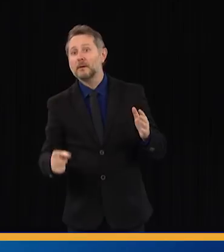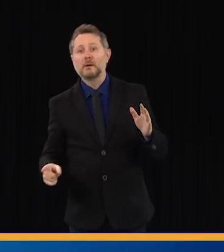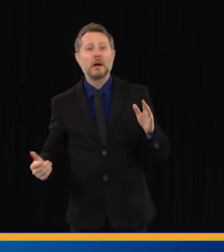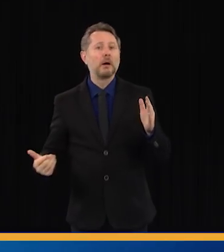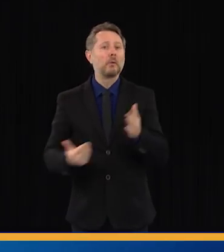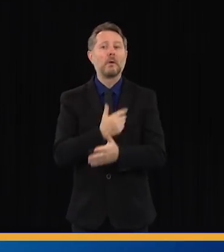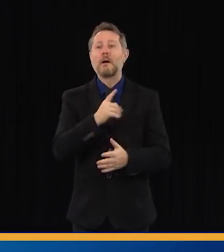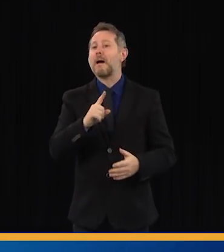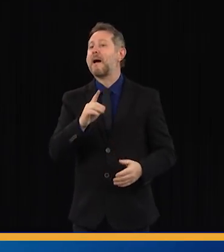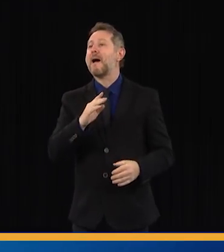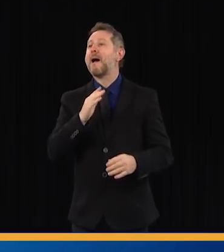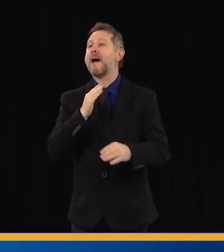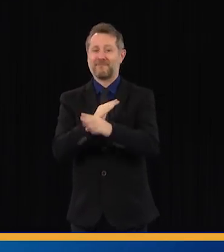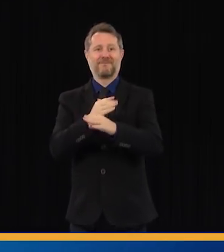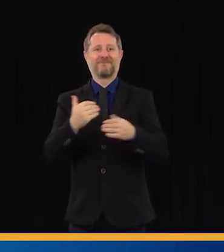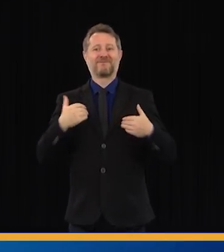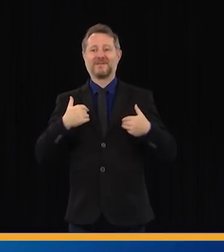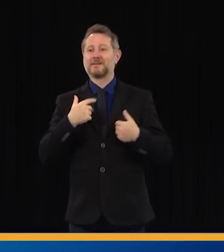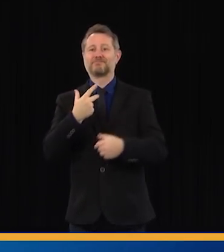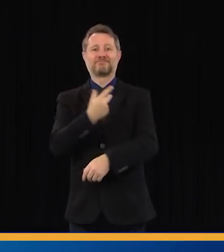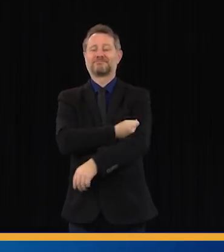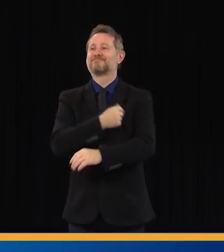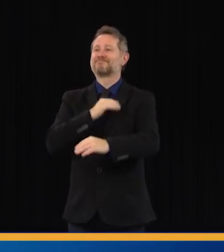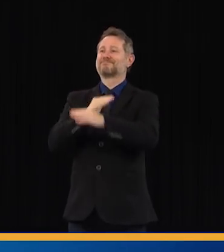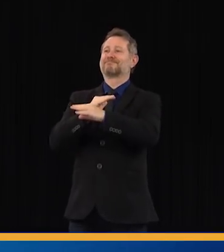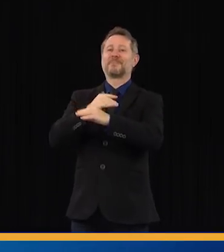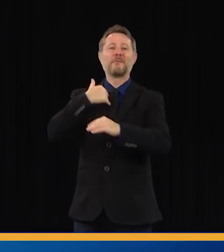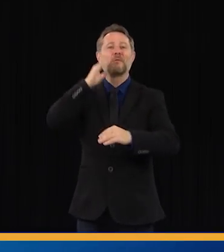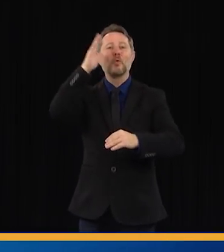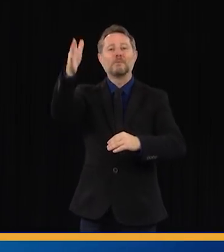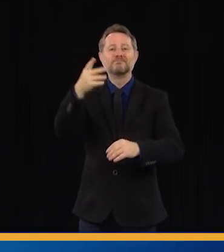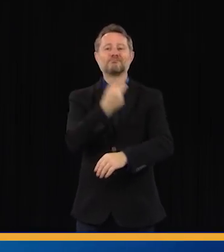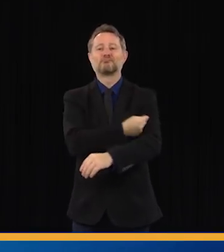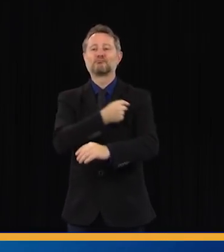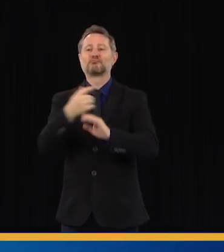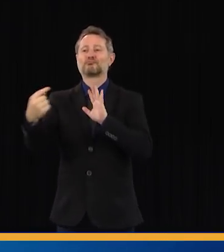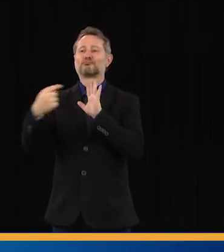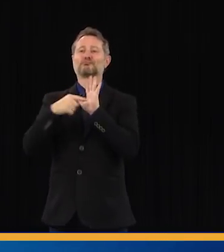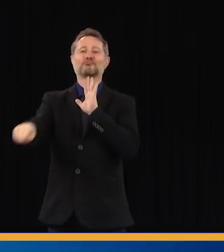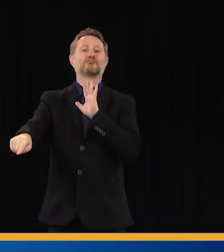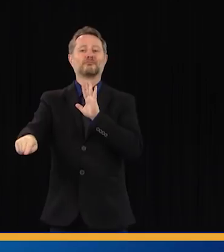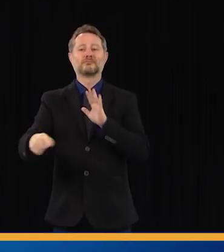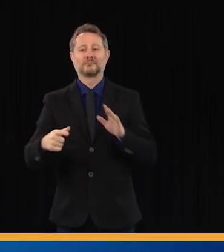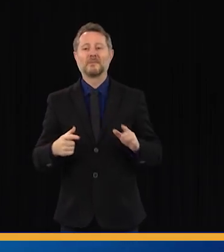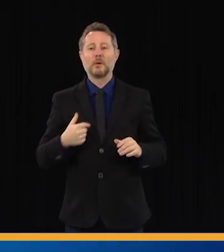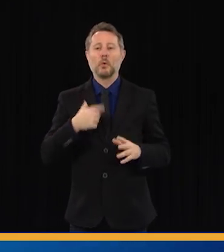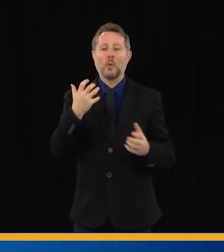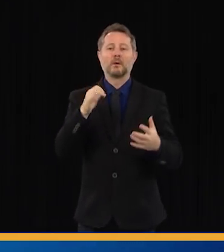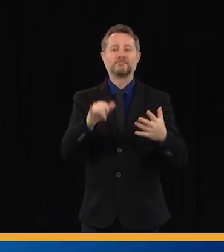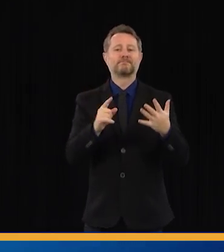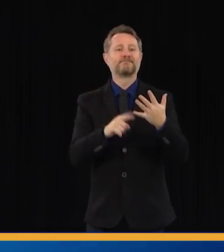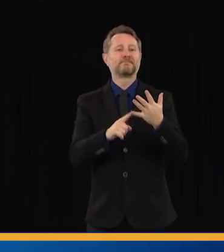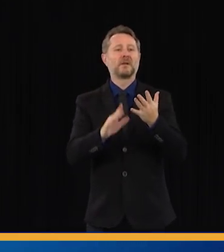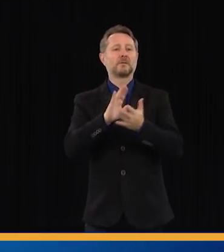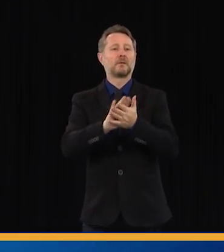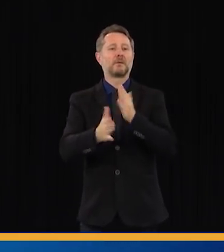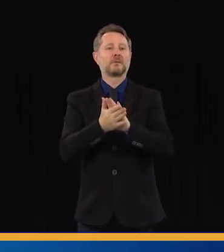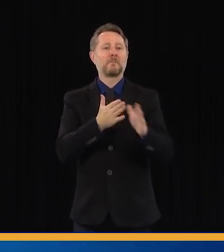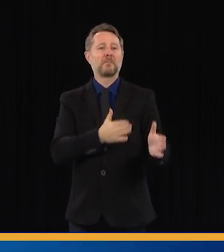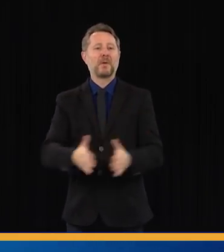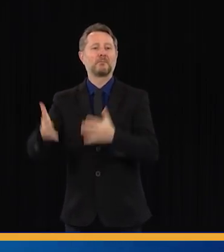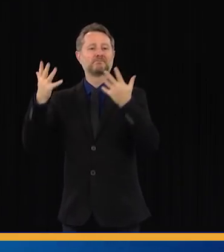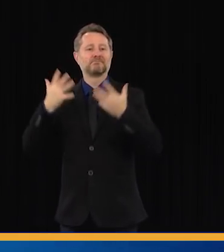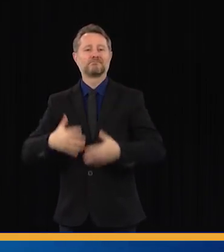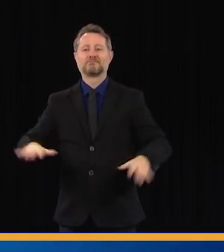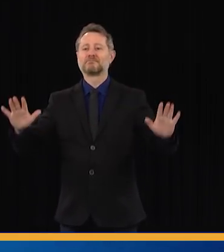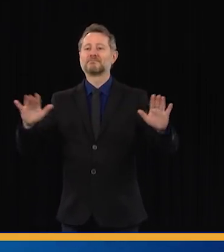vaccine. That's when it's over. That's really when it's over. They have a vaccine,